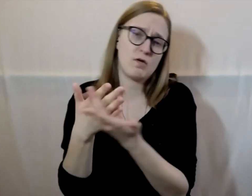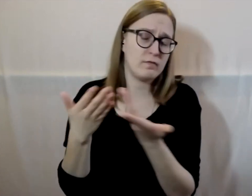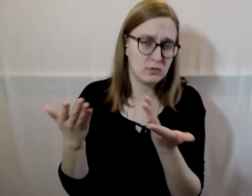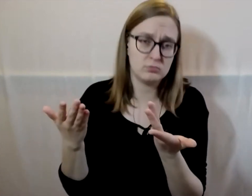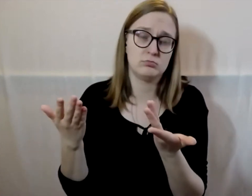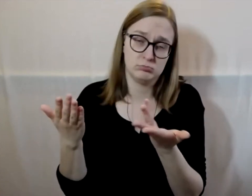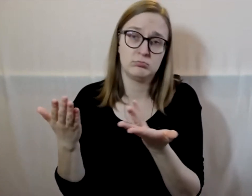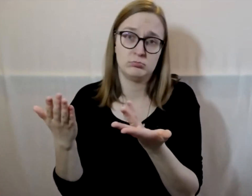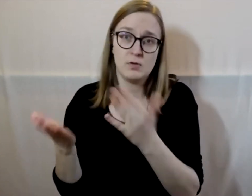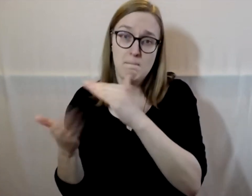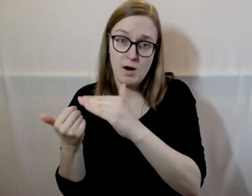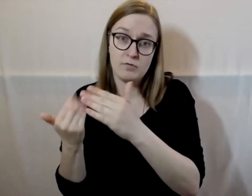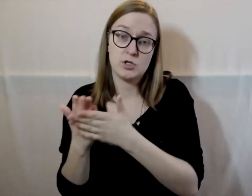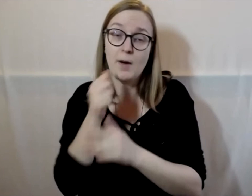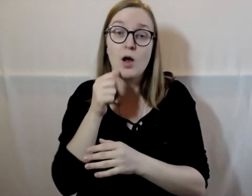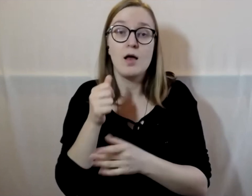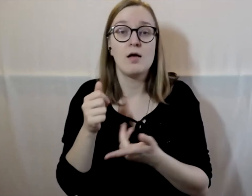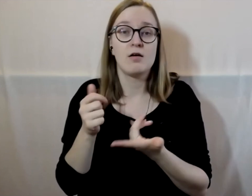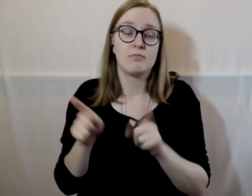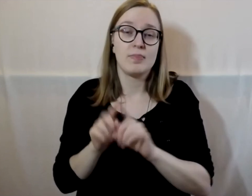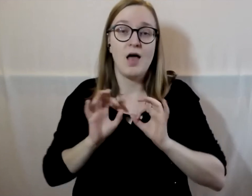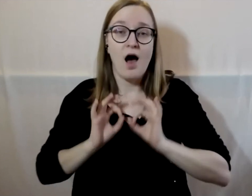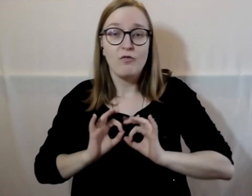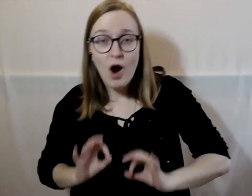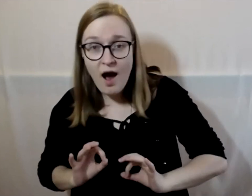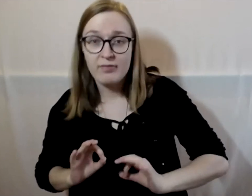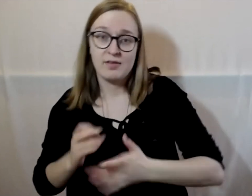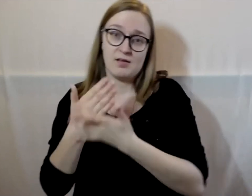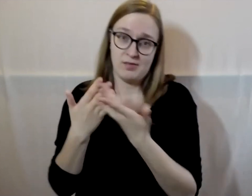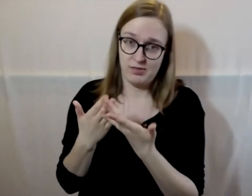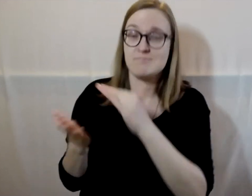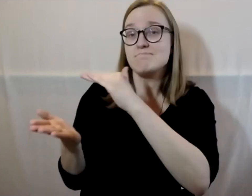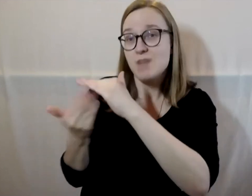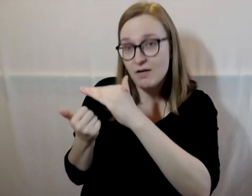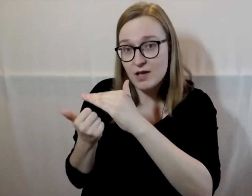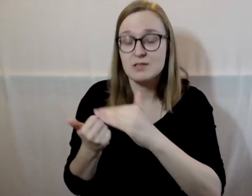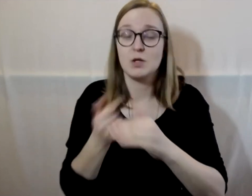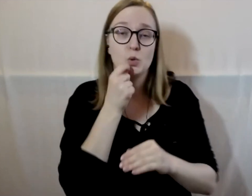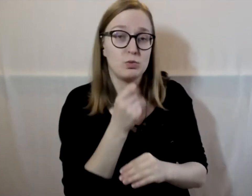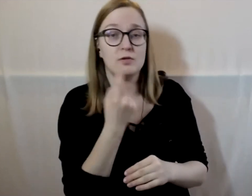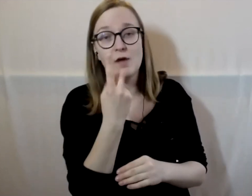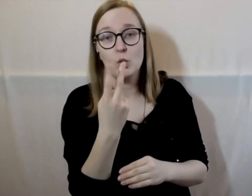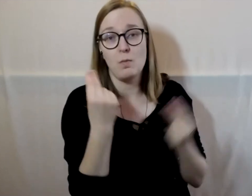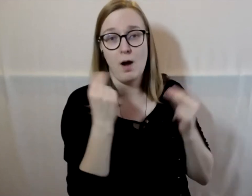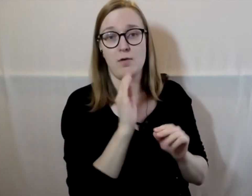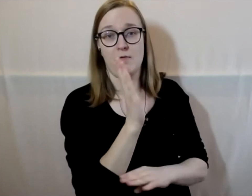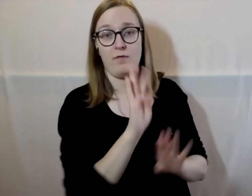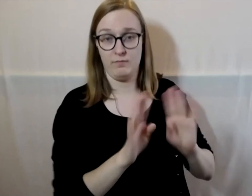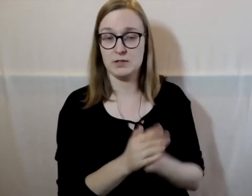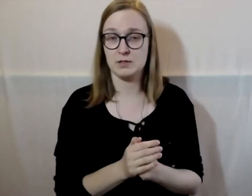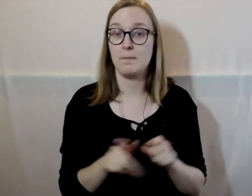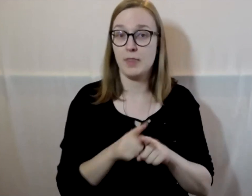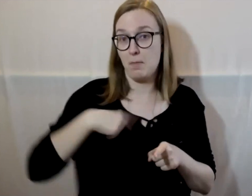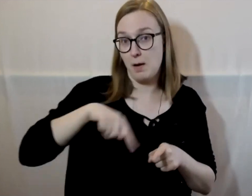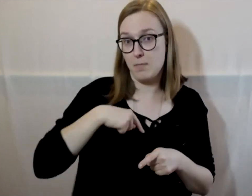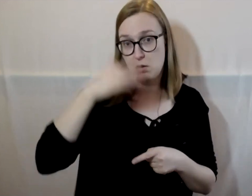else? Lawyers for law module, and so on. And we had an idea that military